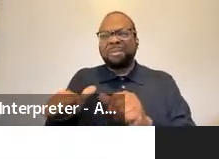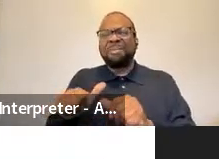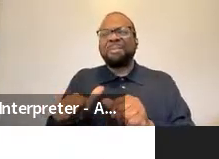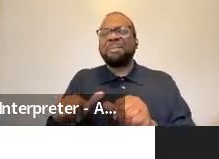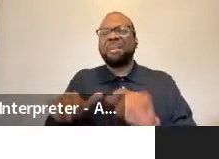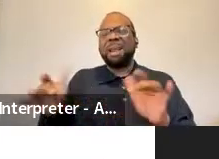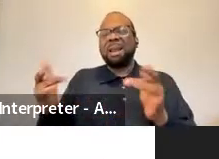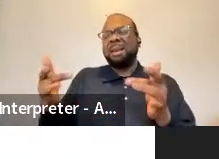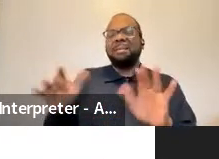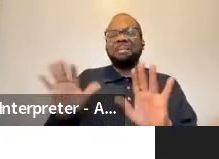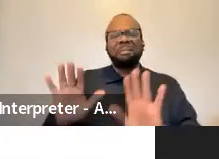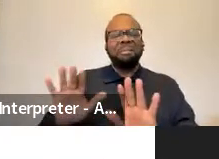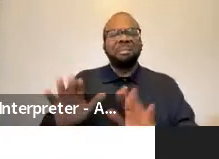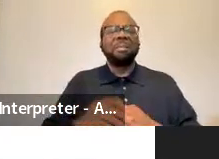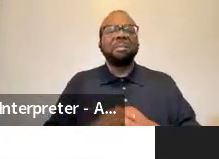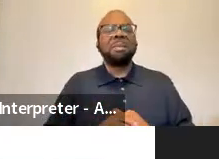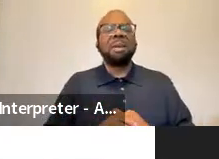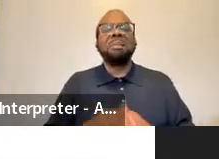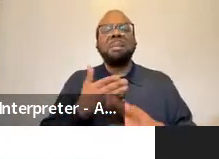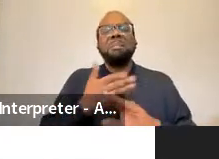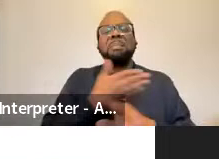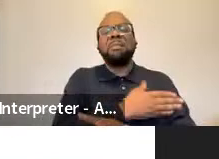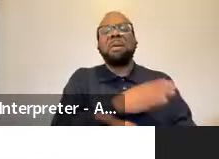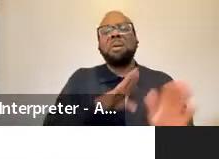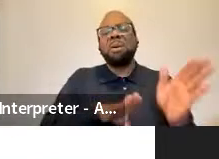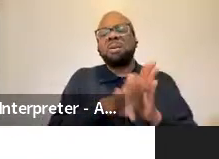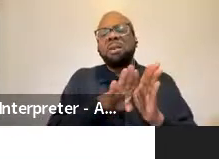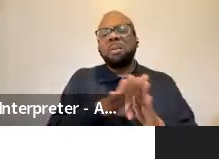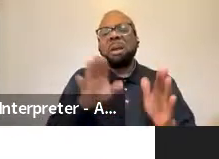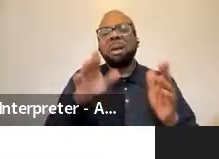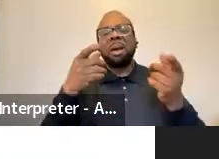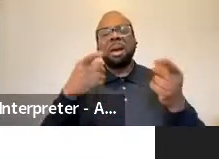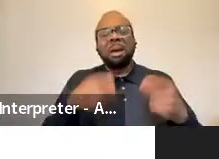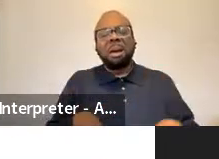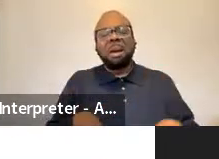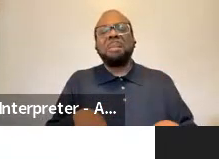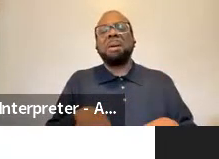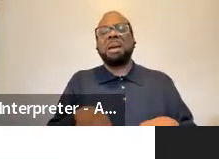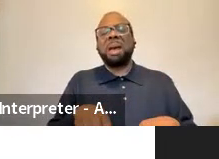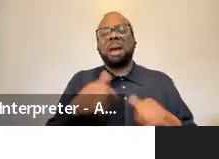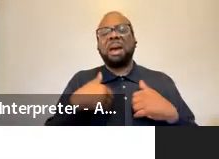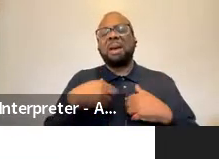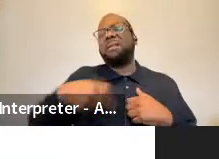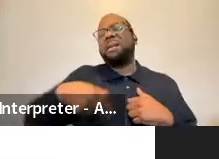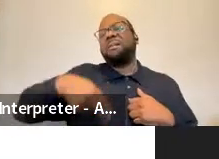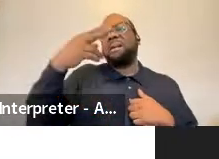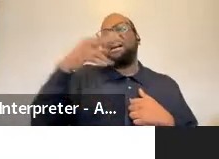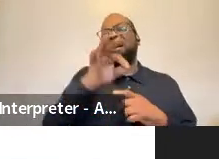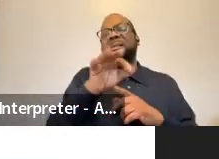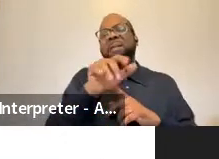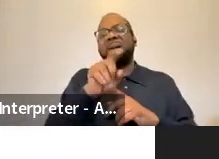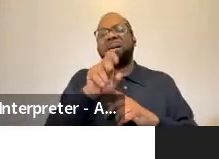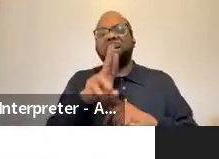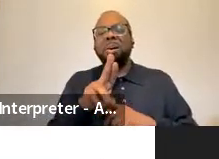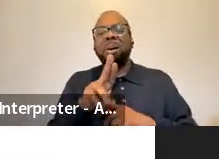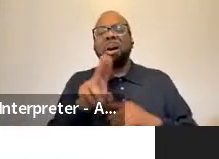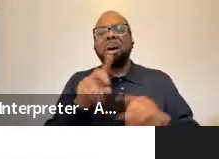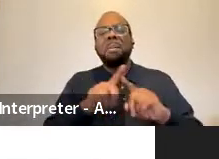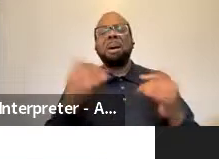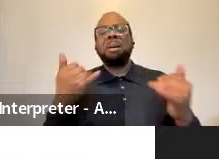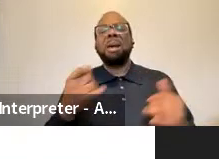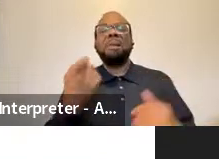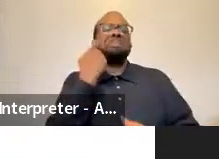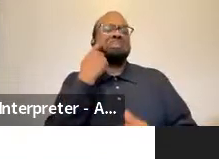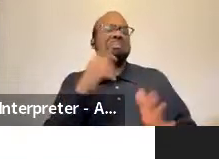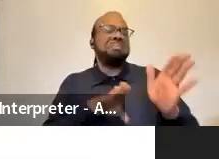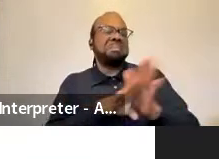Finally, previous development often took place under Tower in the Park style regulations called Height Factor. Although we've developed a more recent